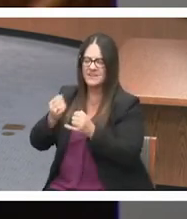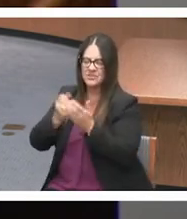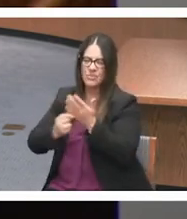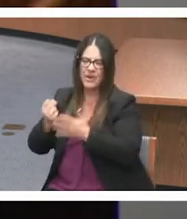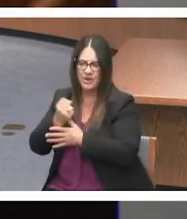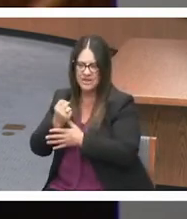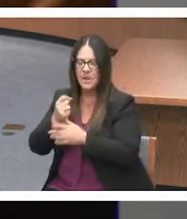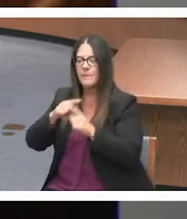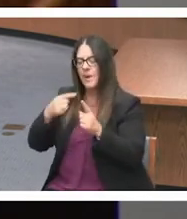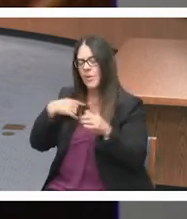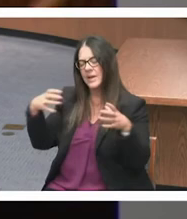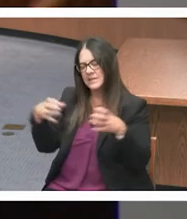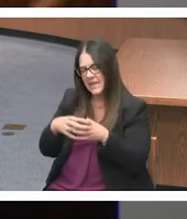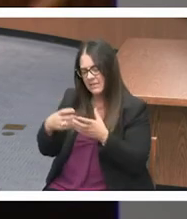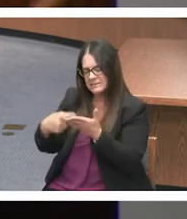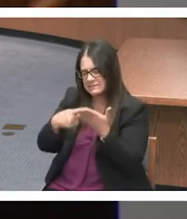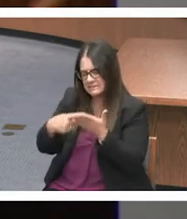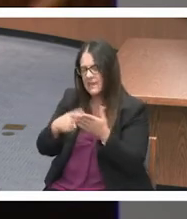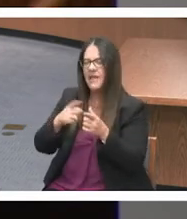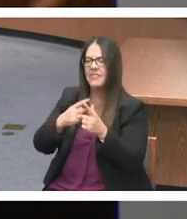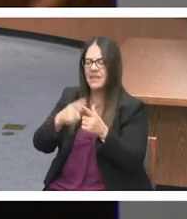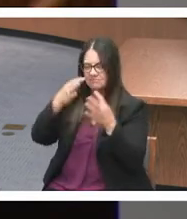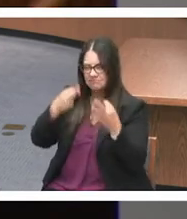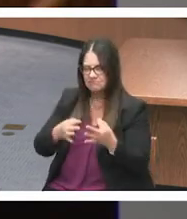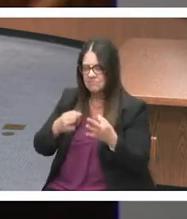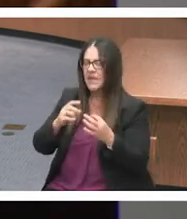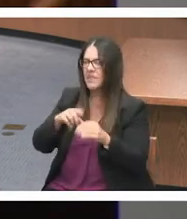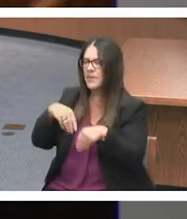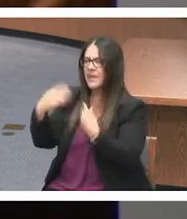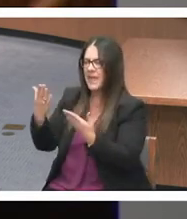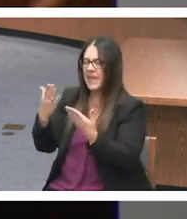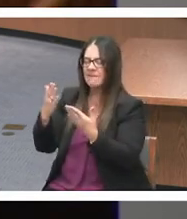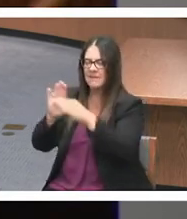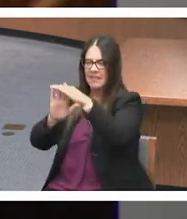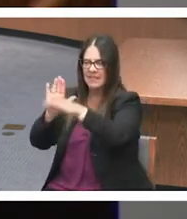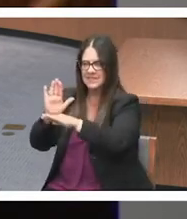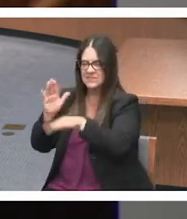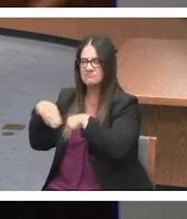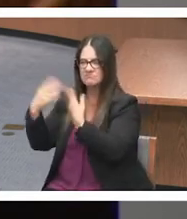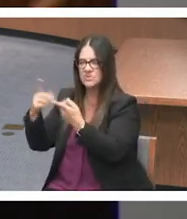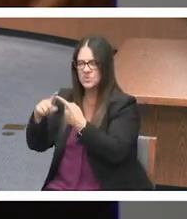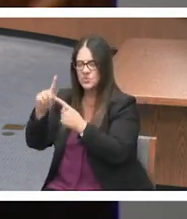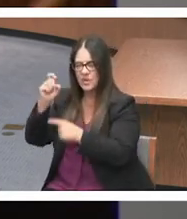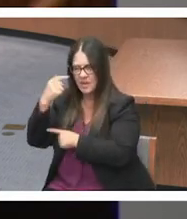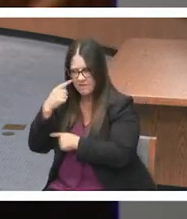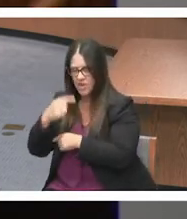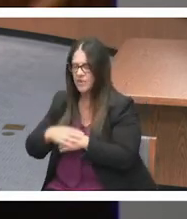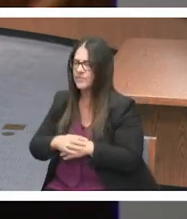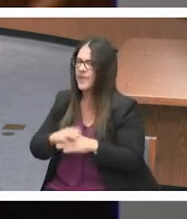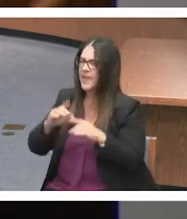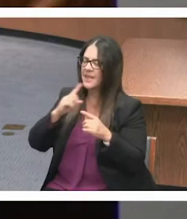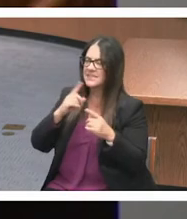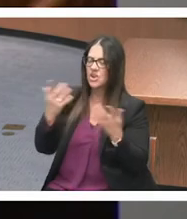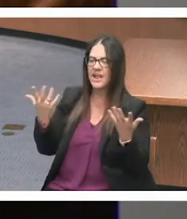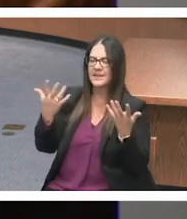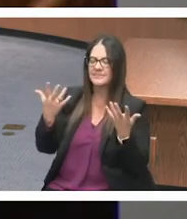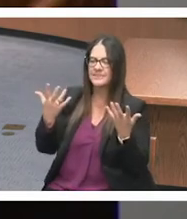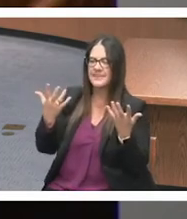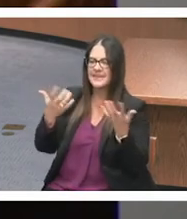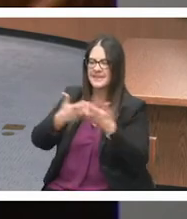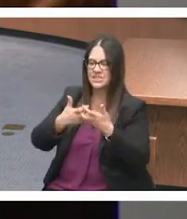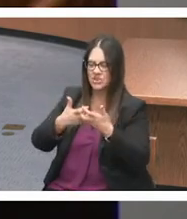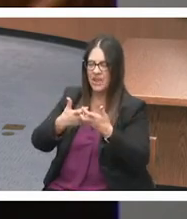And so then what we brought back to the governor's office for consideration was this sort of integrated, holistic